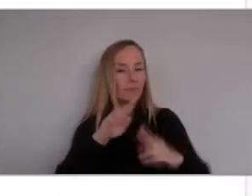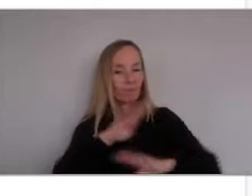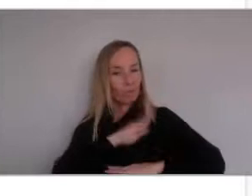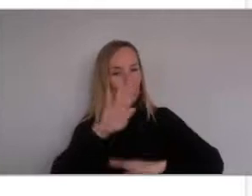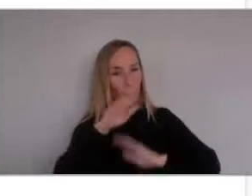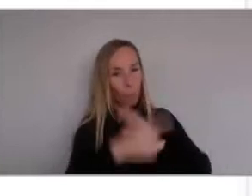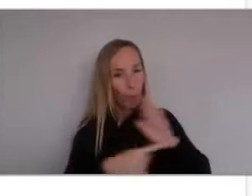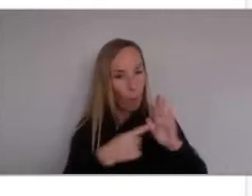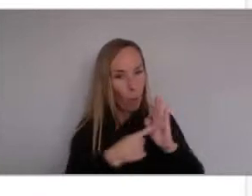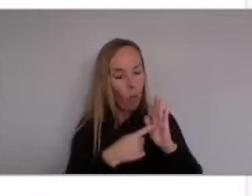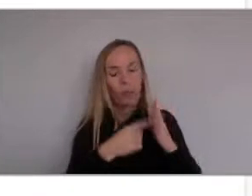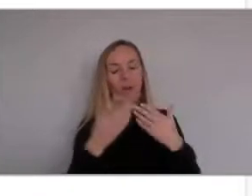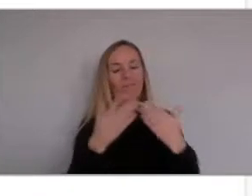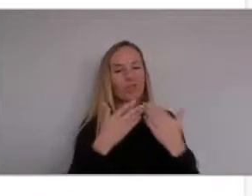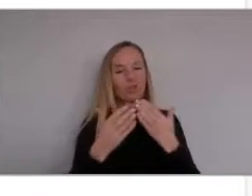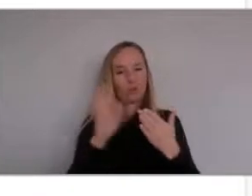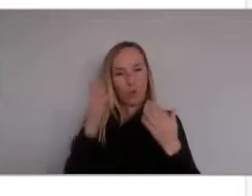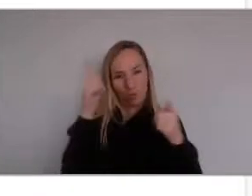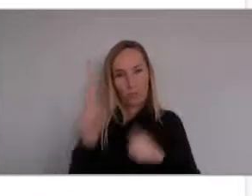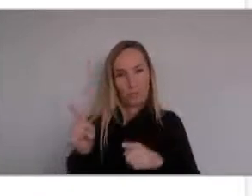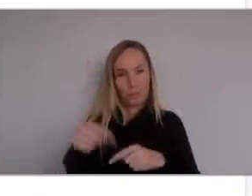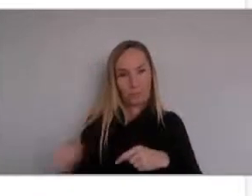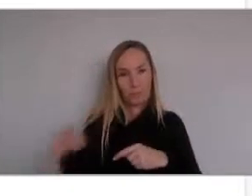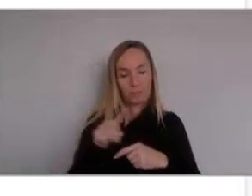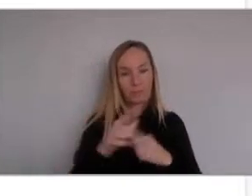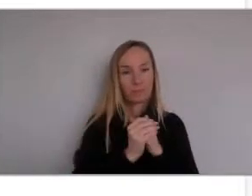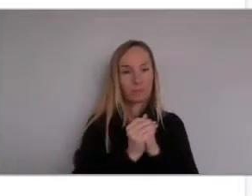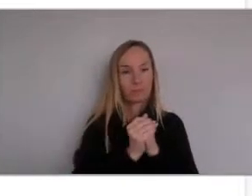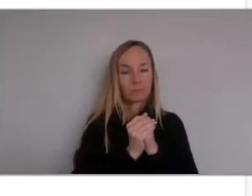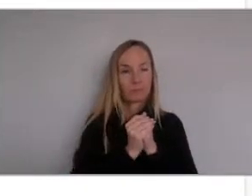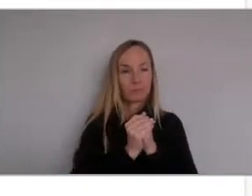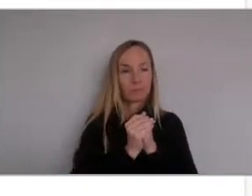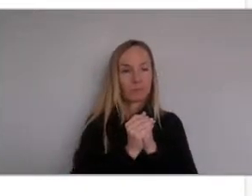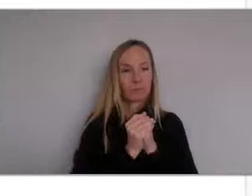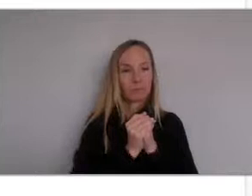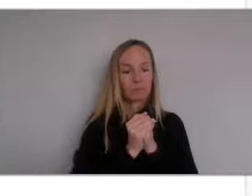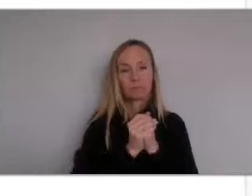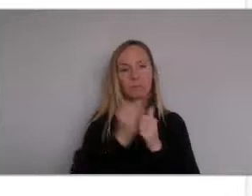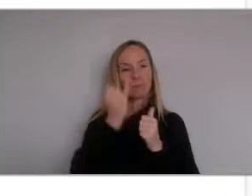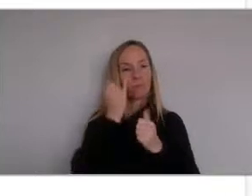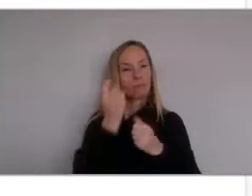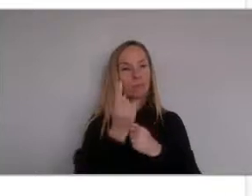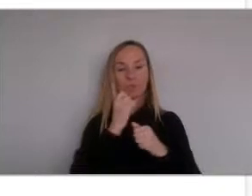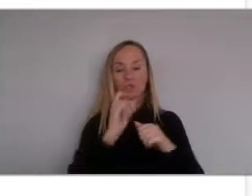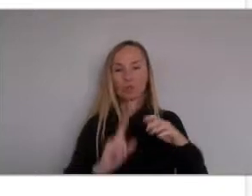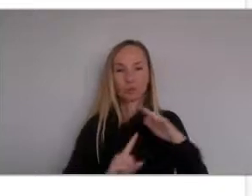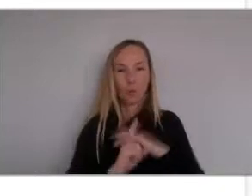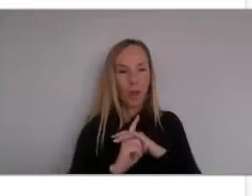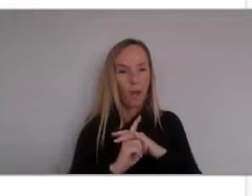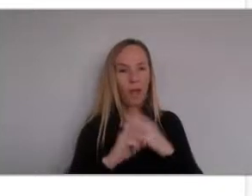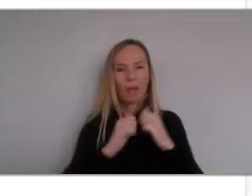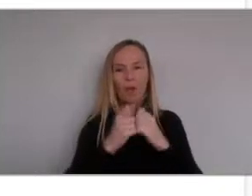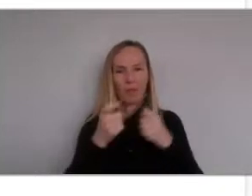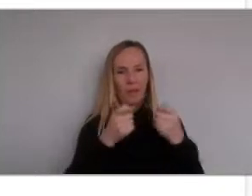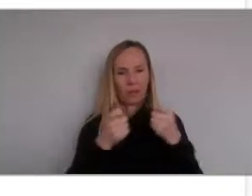your role, or whatever your group agreements are. What if someone doesn't show up or do their role that week? How are you